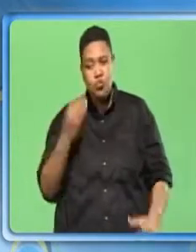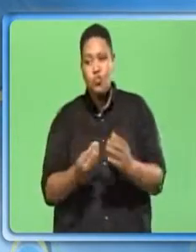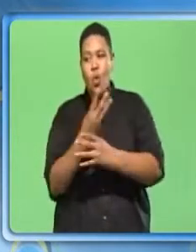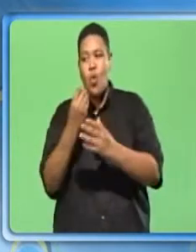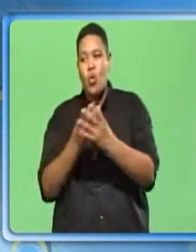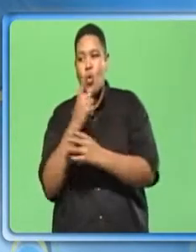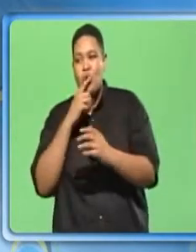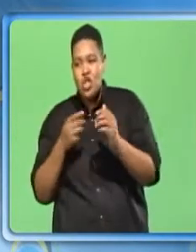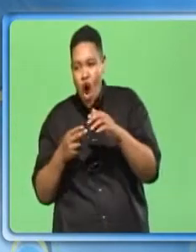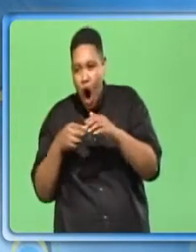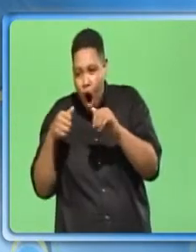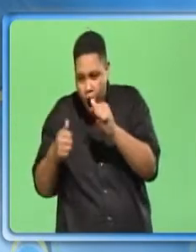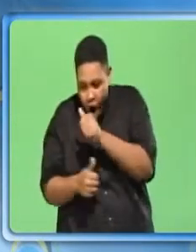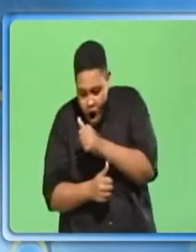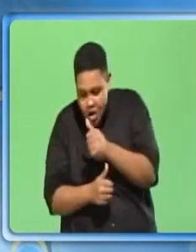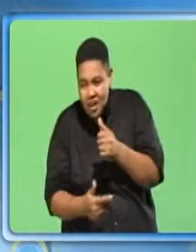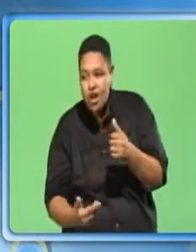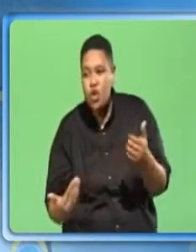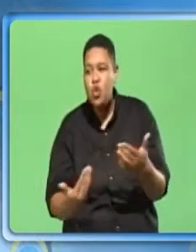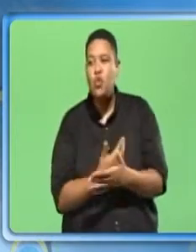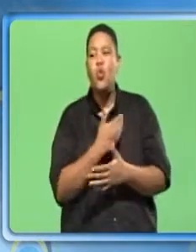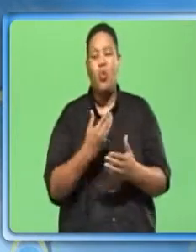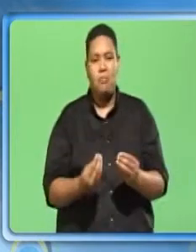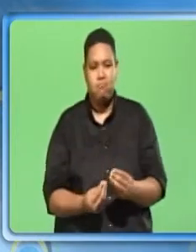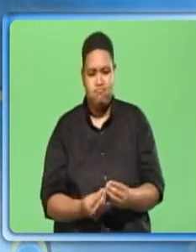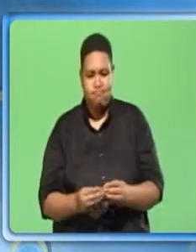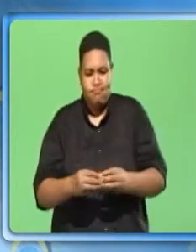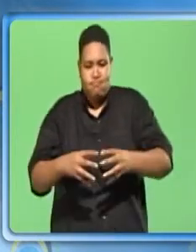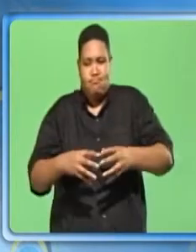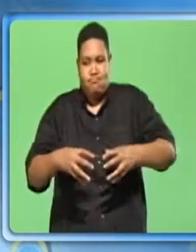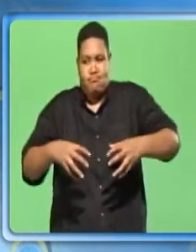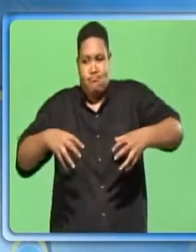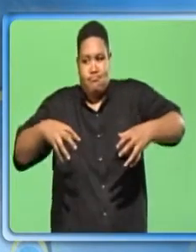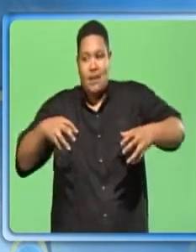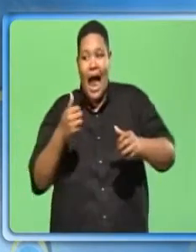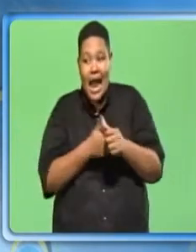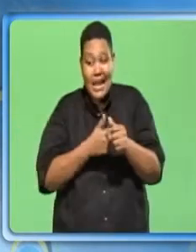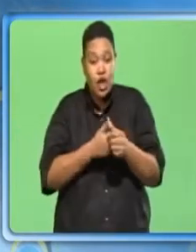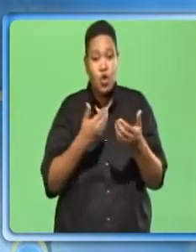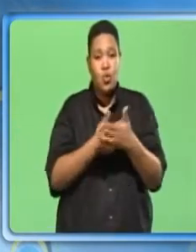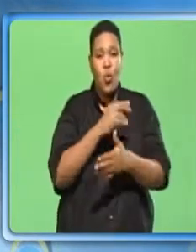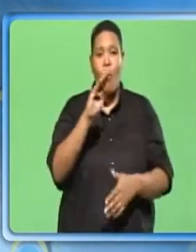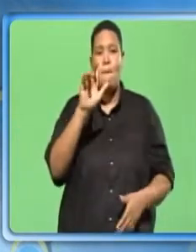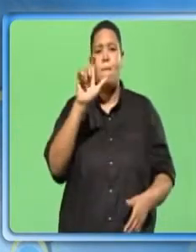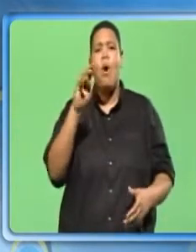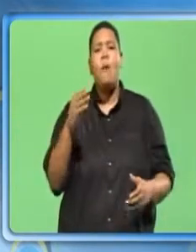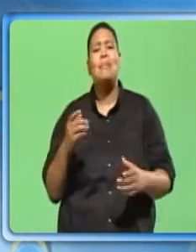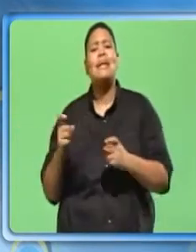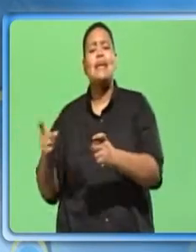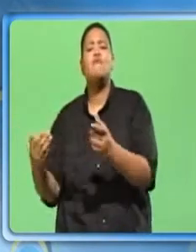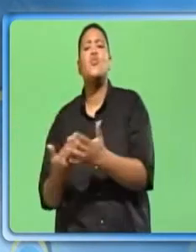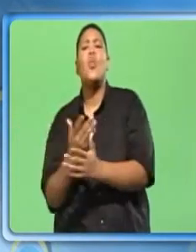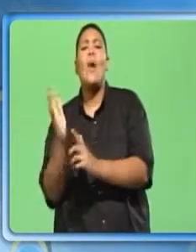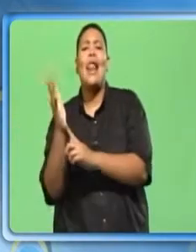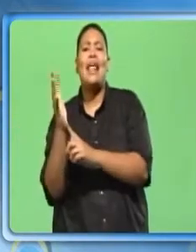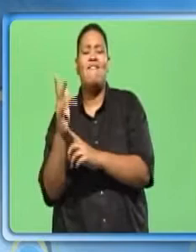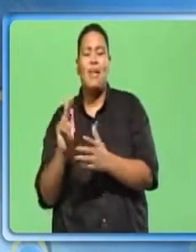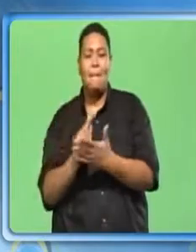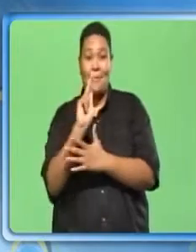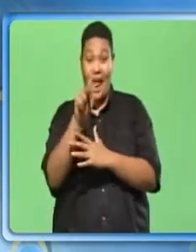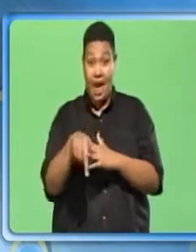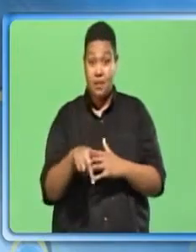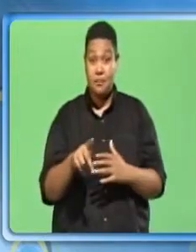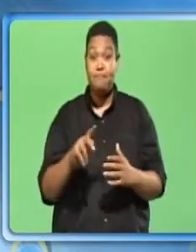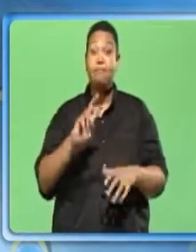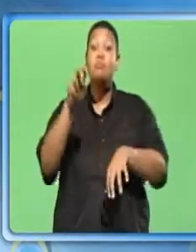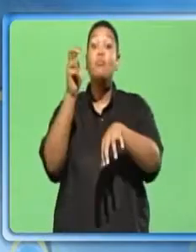is underground. New bulbs sprout from the old one, and each new bulb gives rise to a new leafy plant.